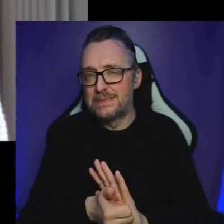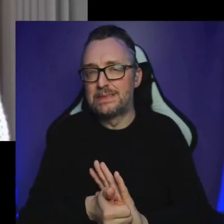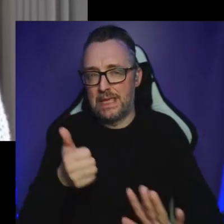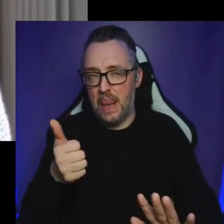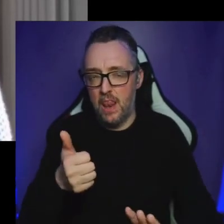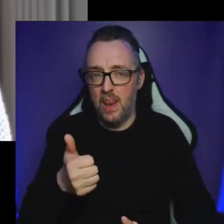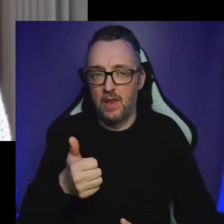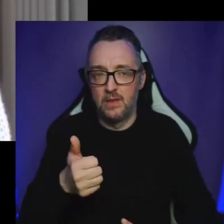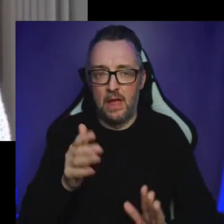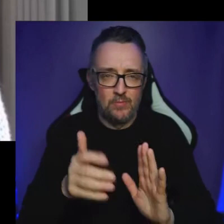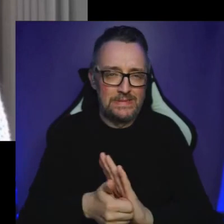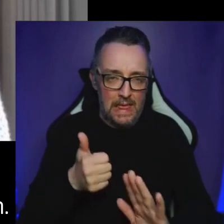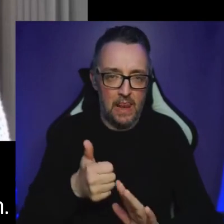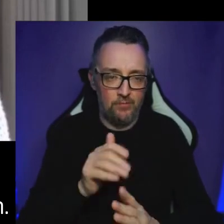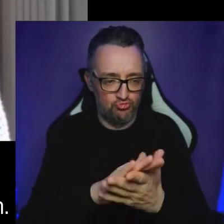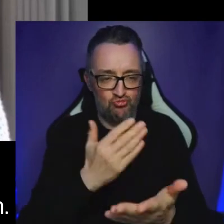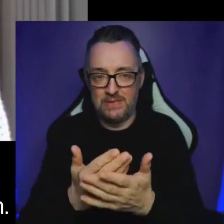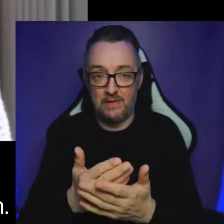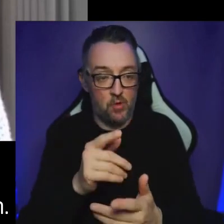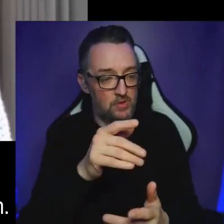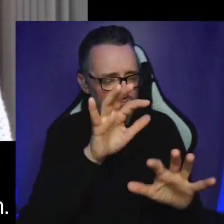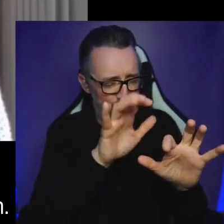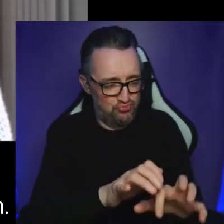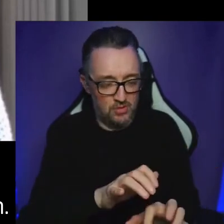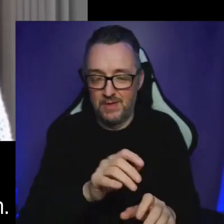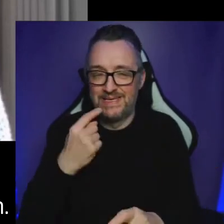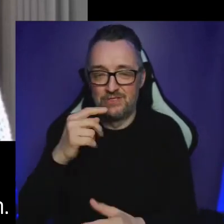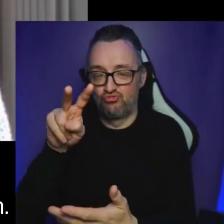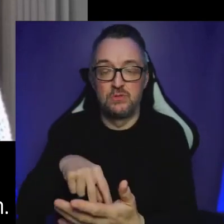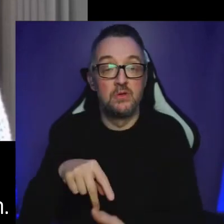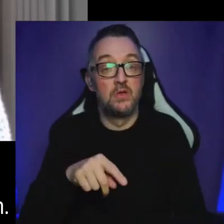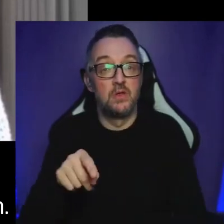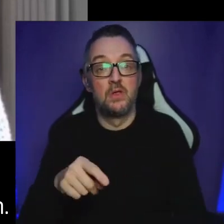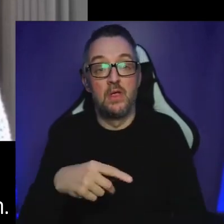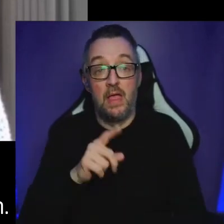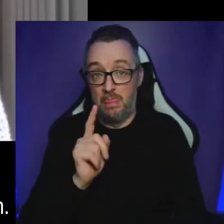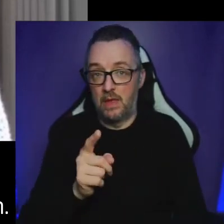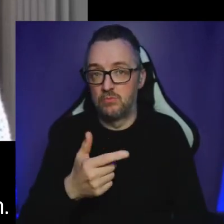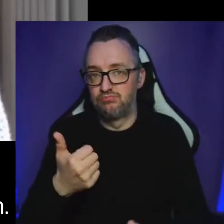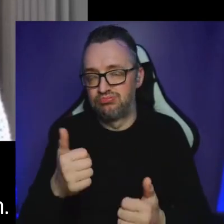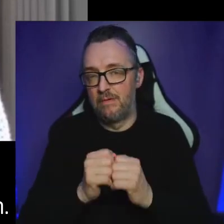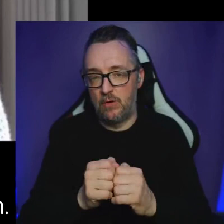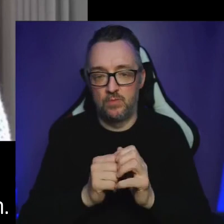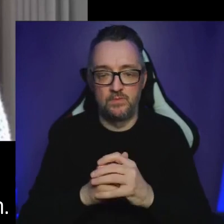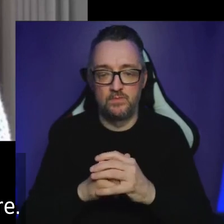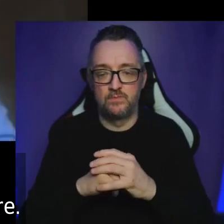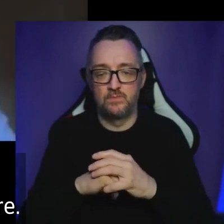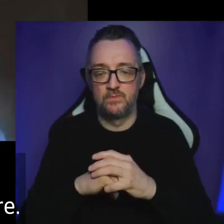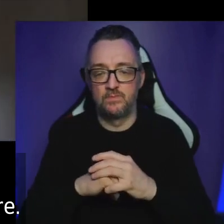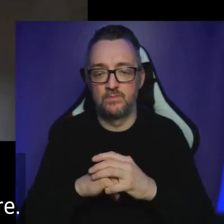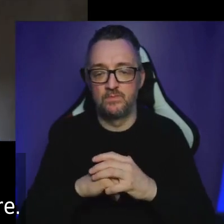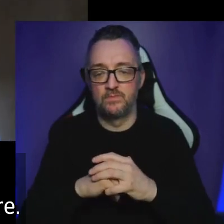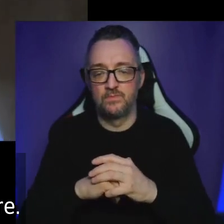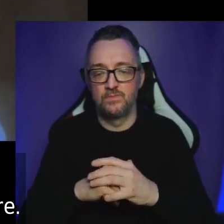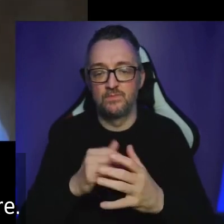at that. But stuff like that I could see being of value again. Yeah, but I